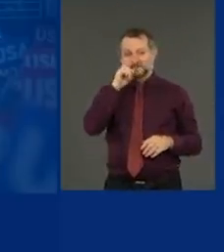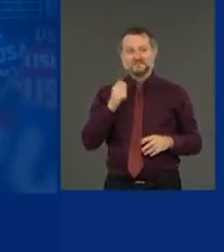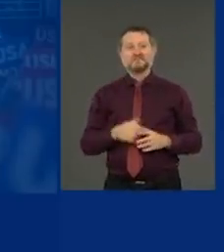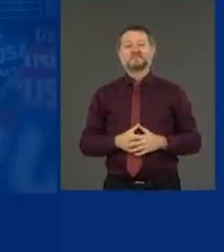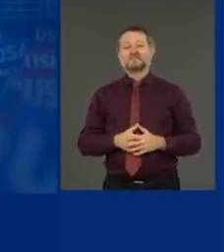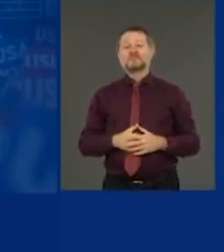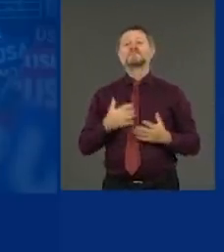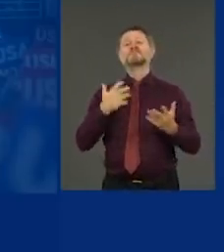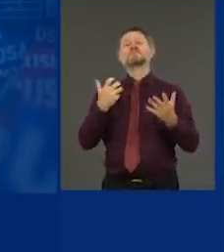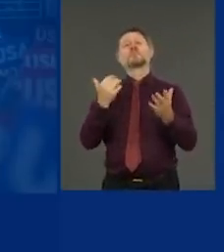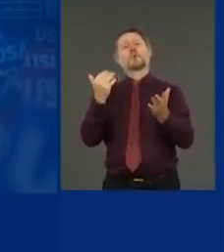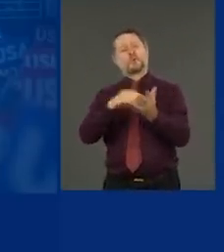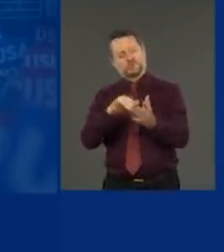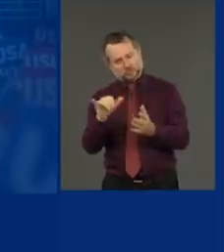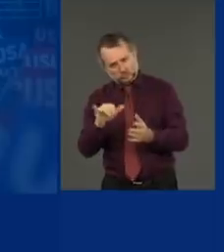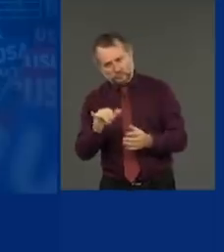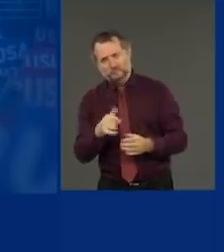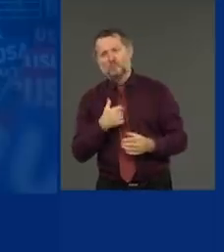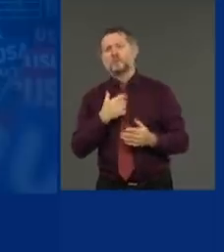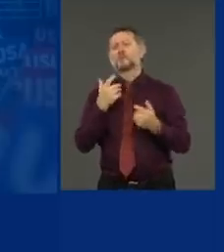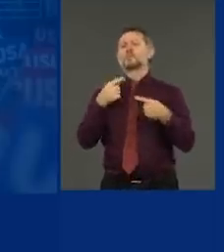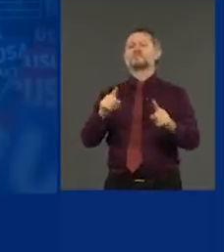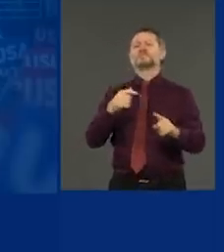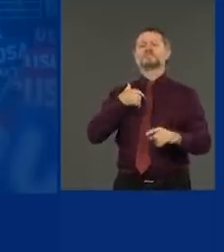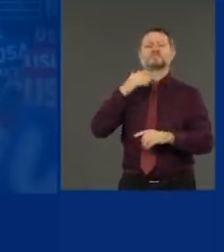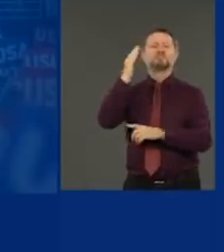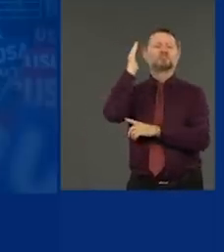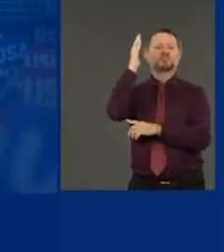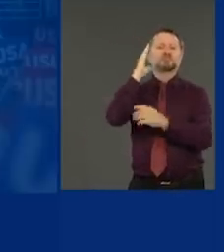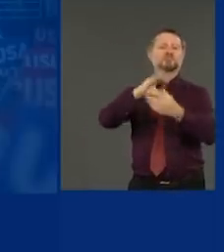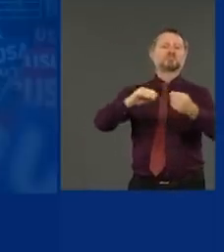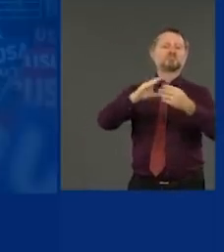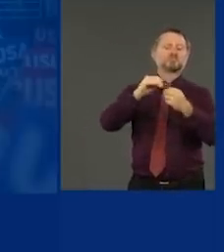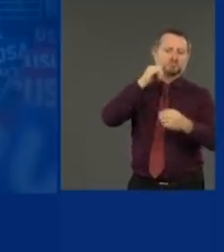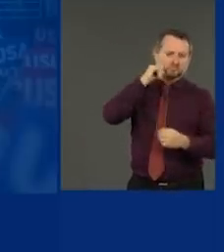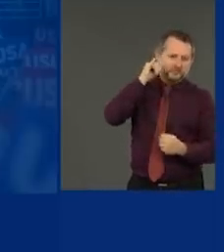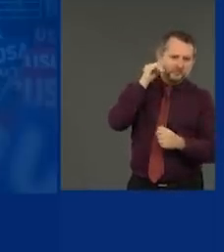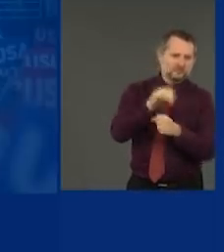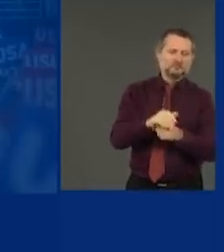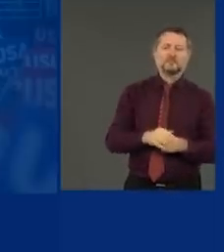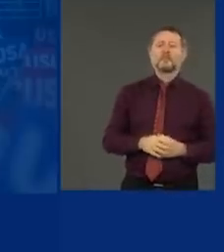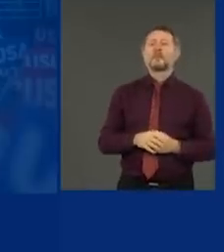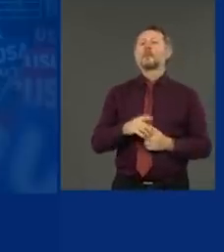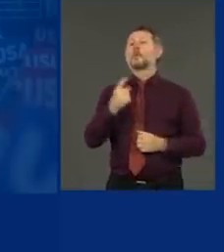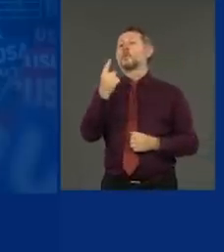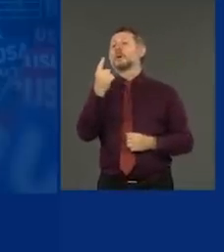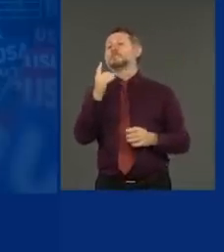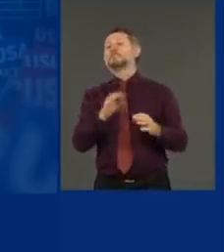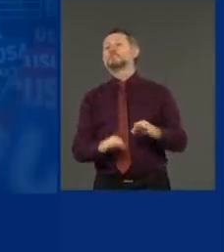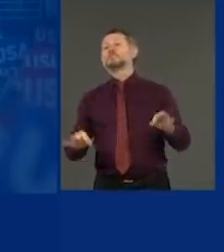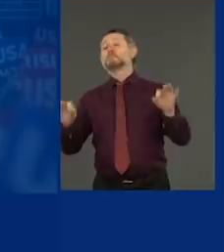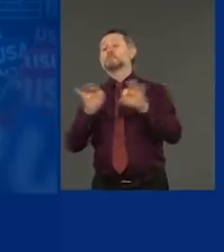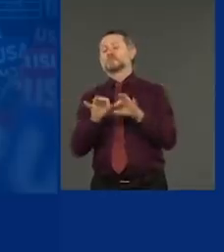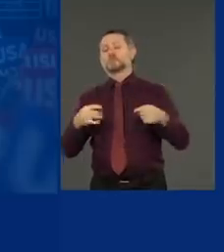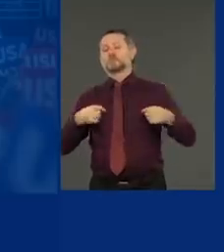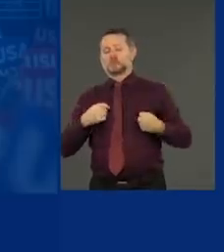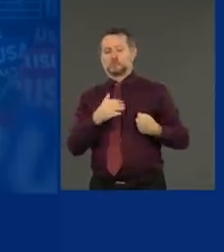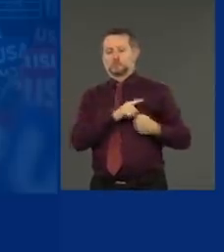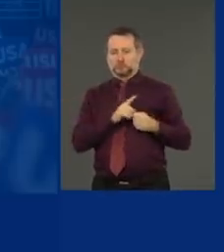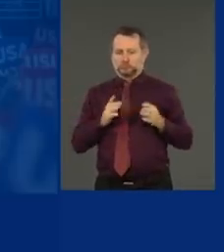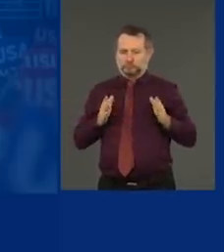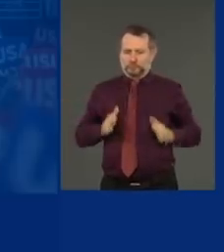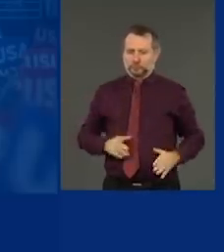I also say in this speech, which probably is one of the most important things to me personally, I